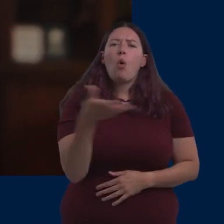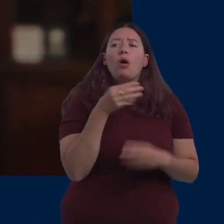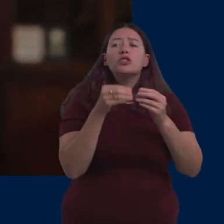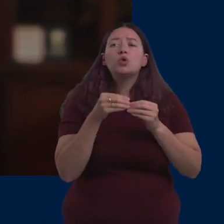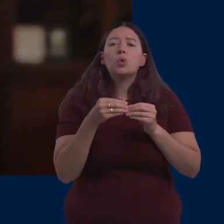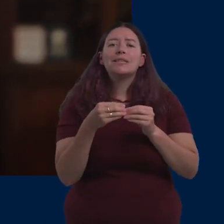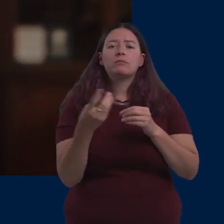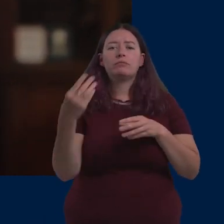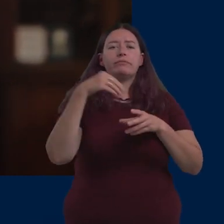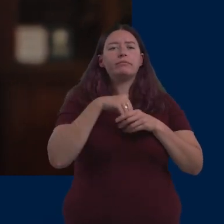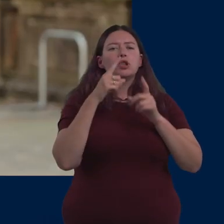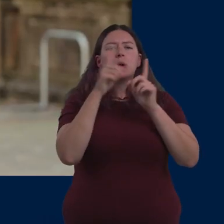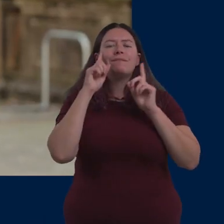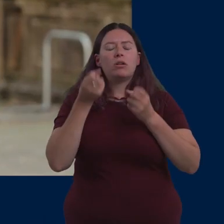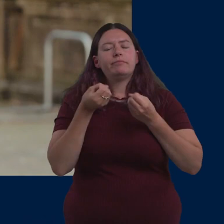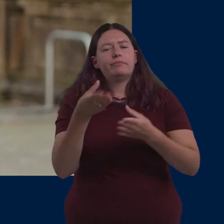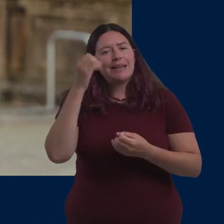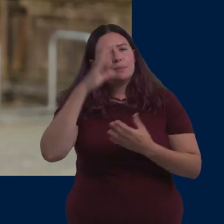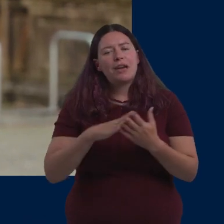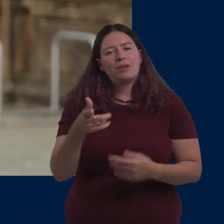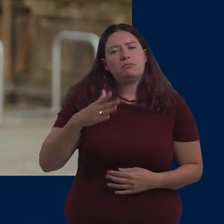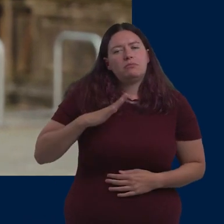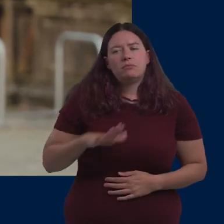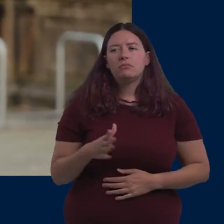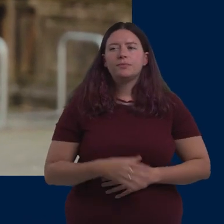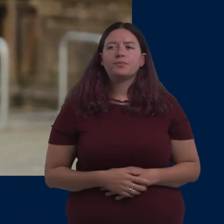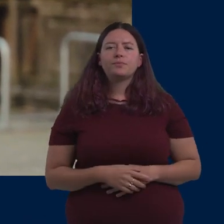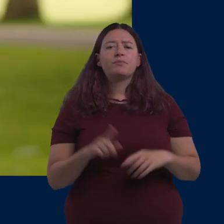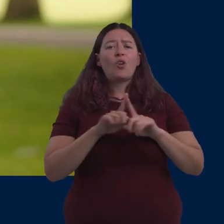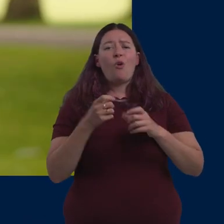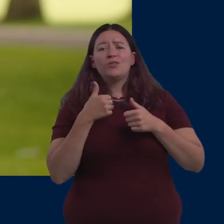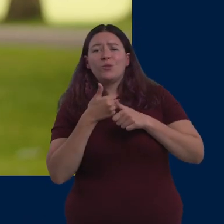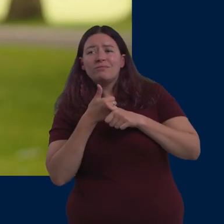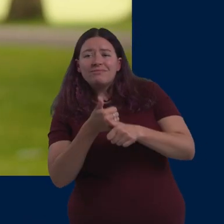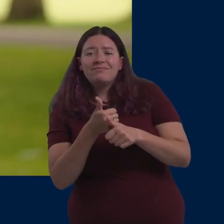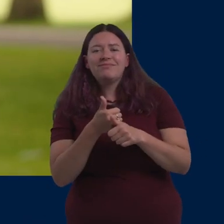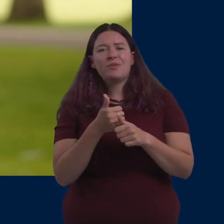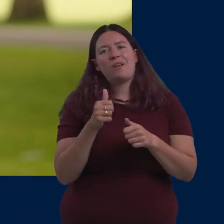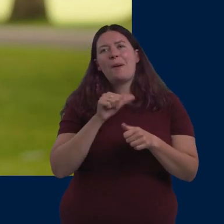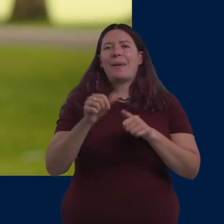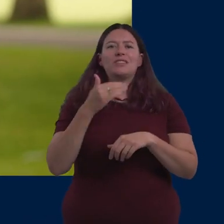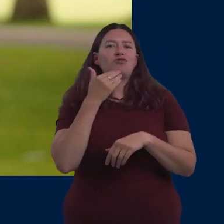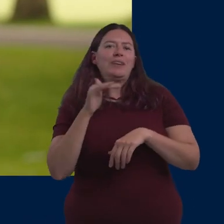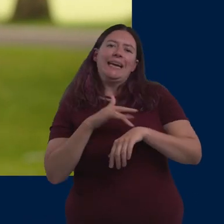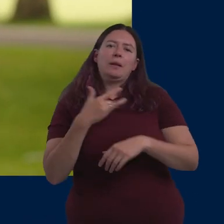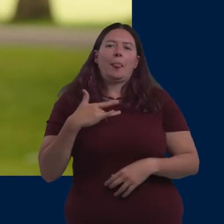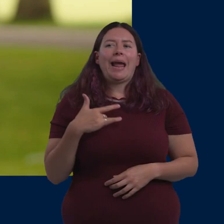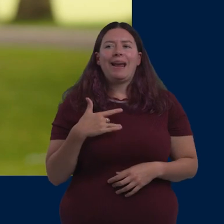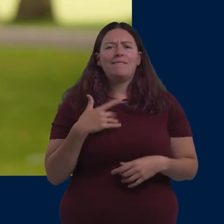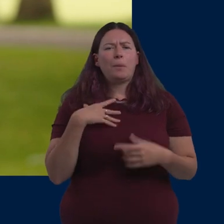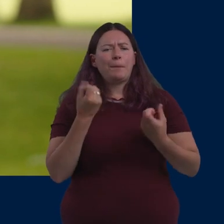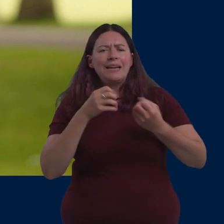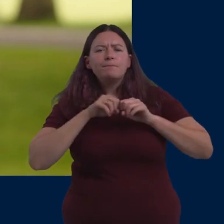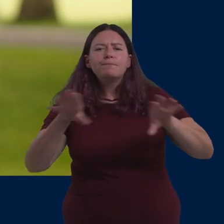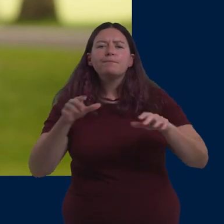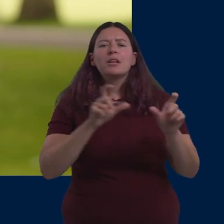university experience they deserve. We're also here to help you live your best green life. We recently launched our sustainability policy to address our